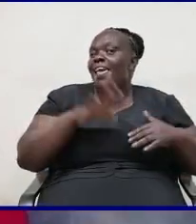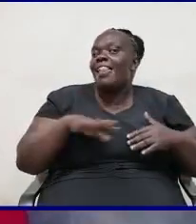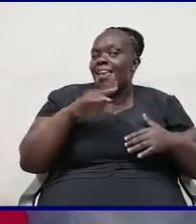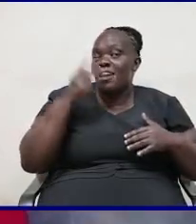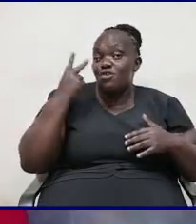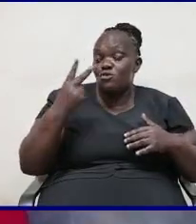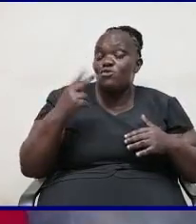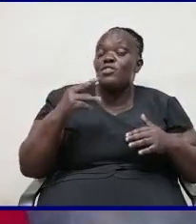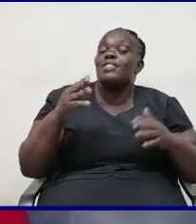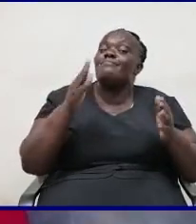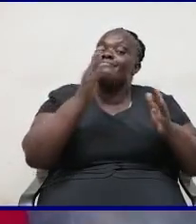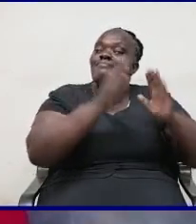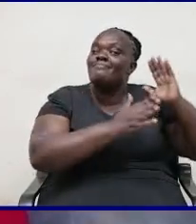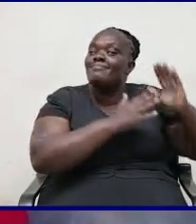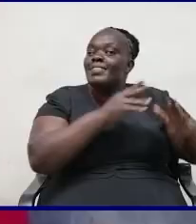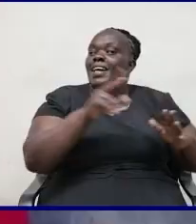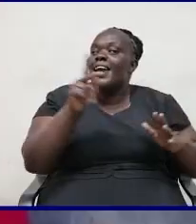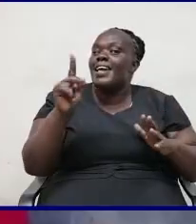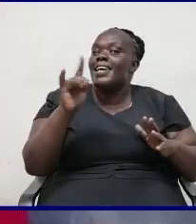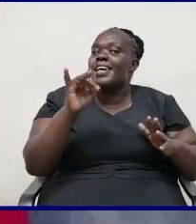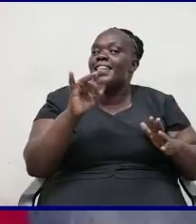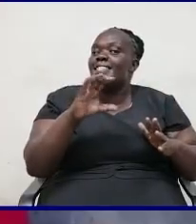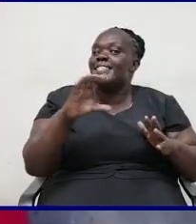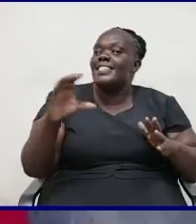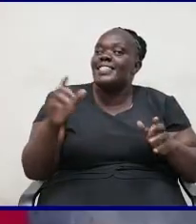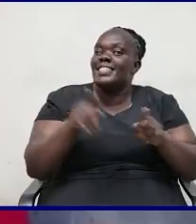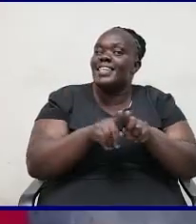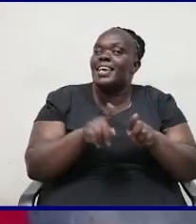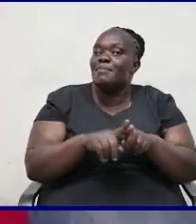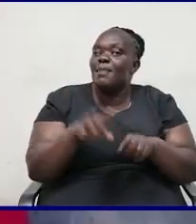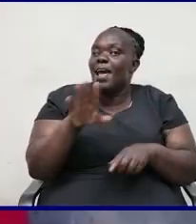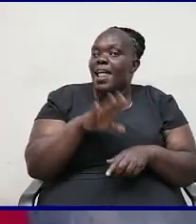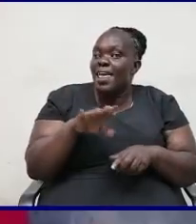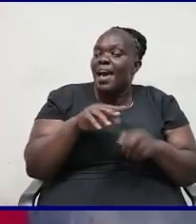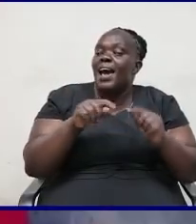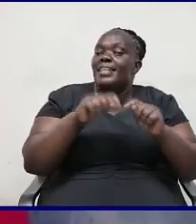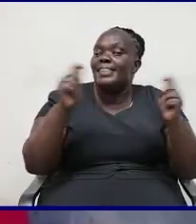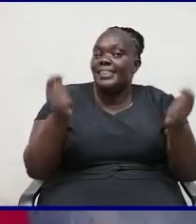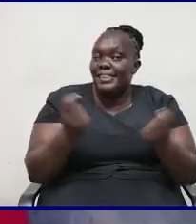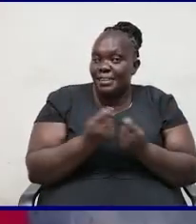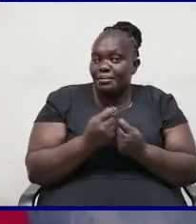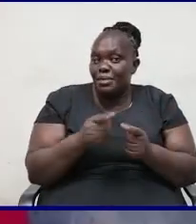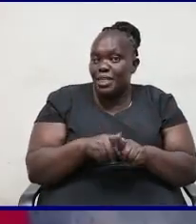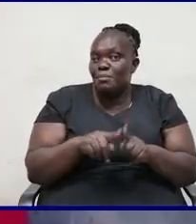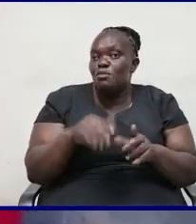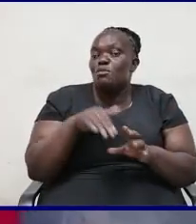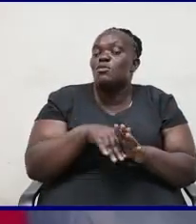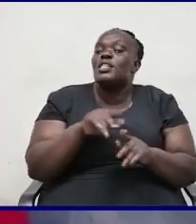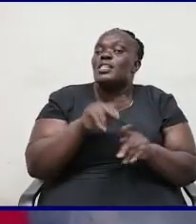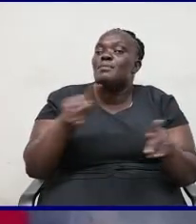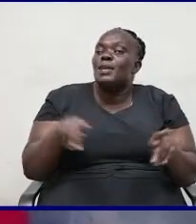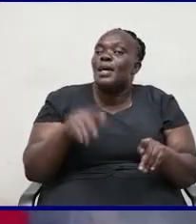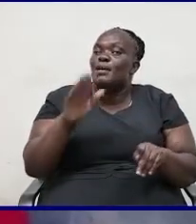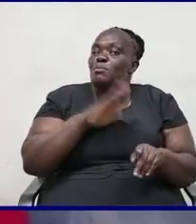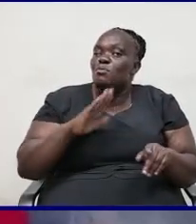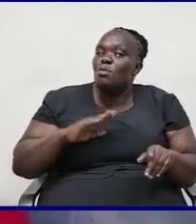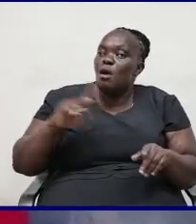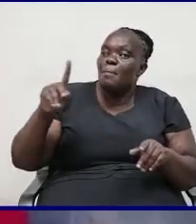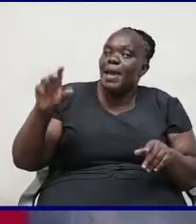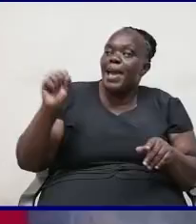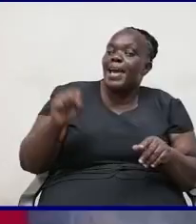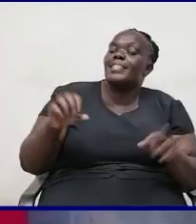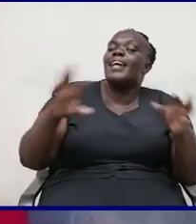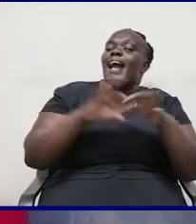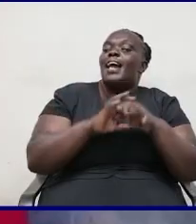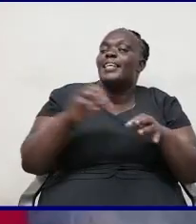And if you look at the master plan of the BICC, there is a component, there is a team that has been put in place, which brings on board the PS